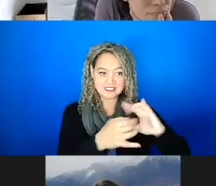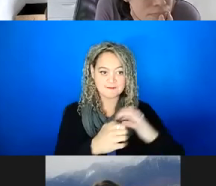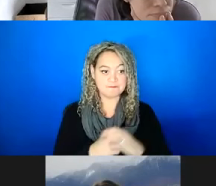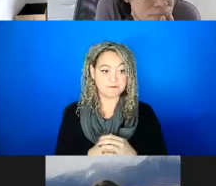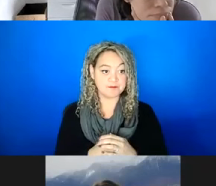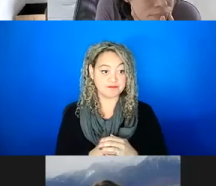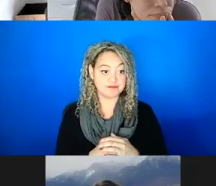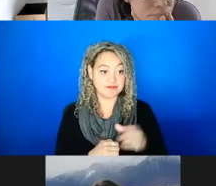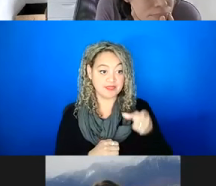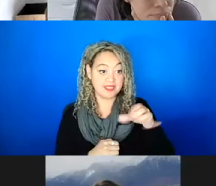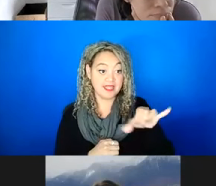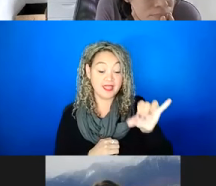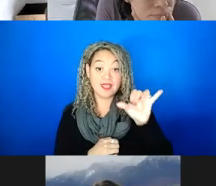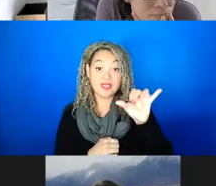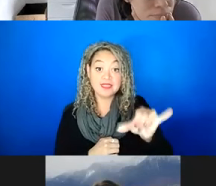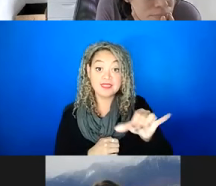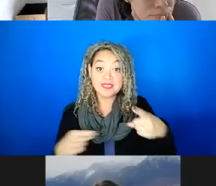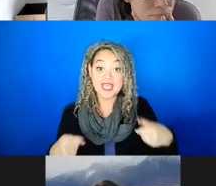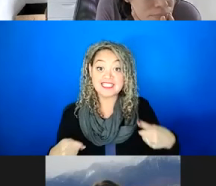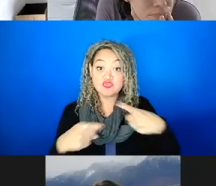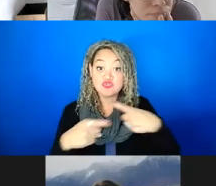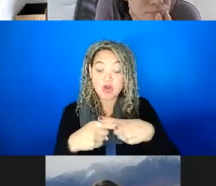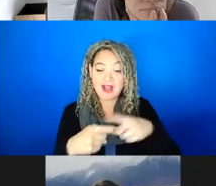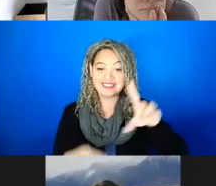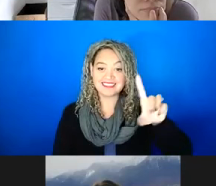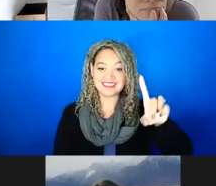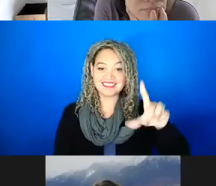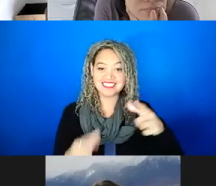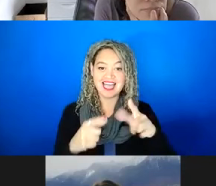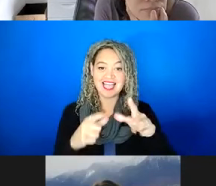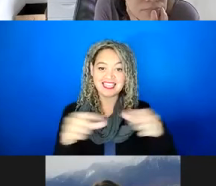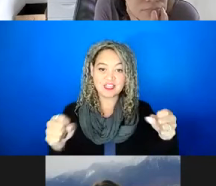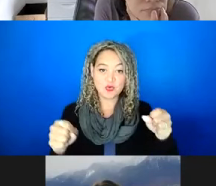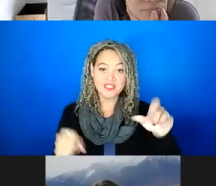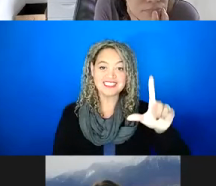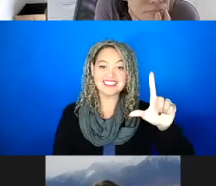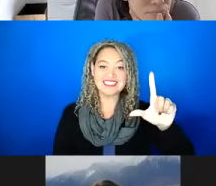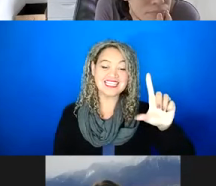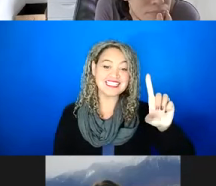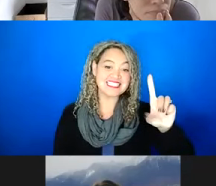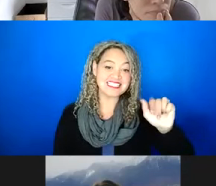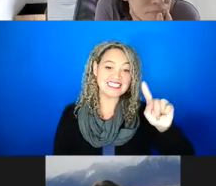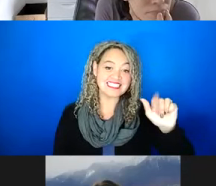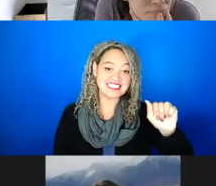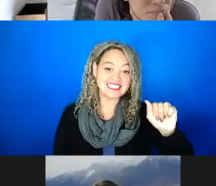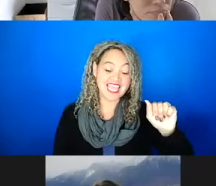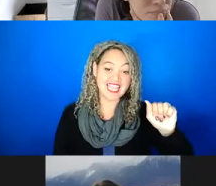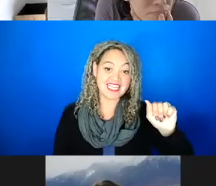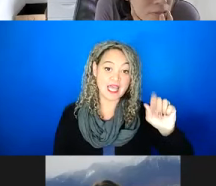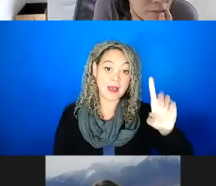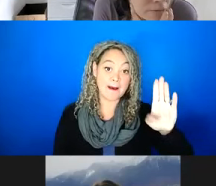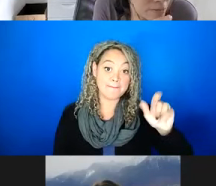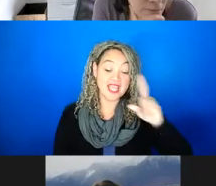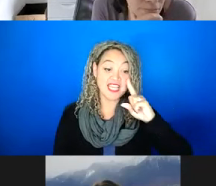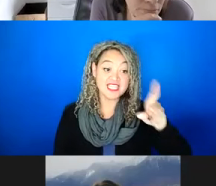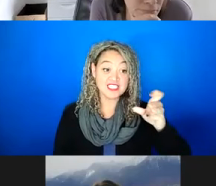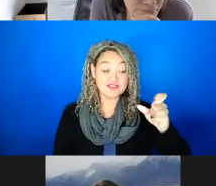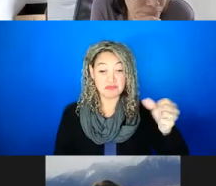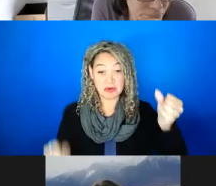this cross-linguistic database of 2,474 world languages, 34